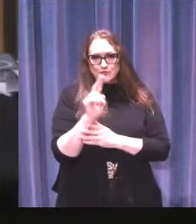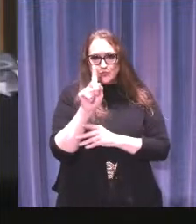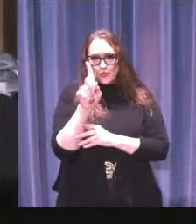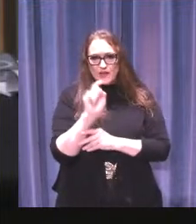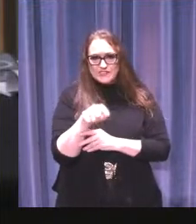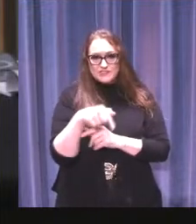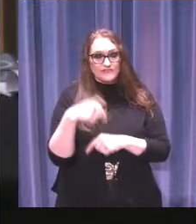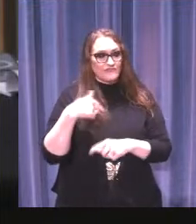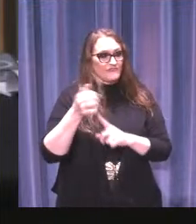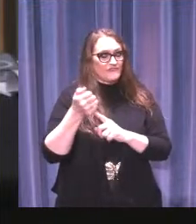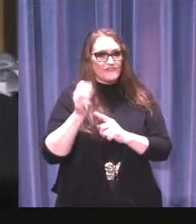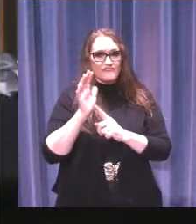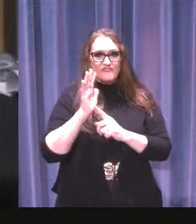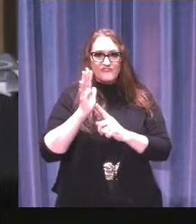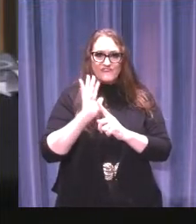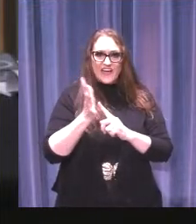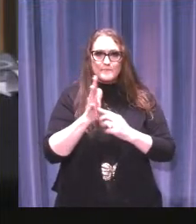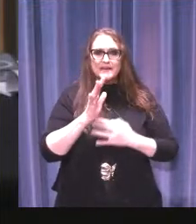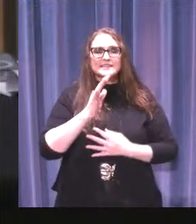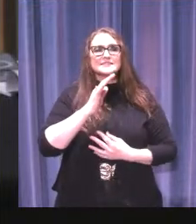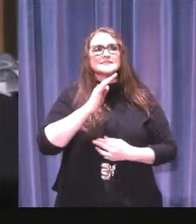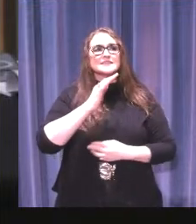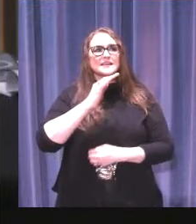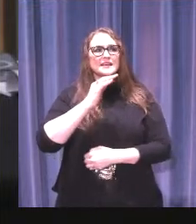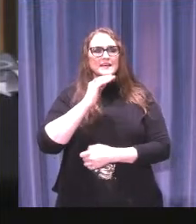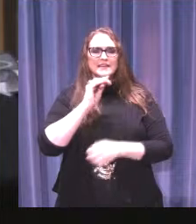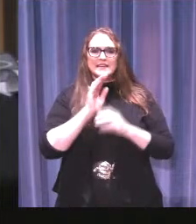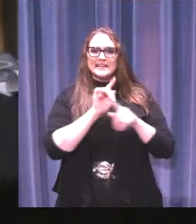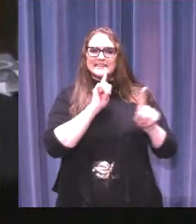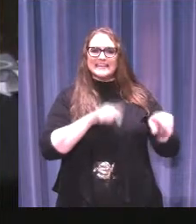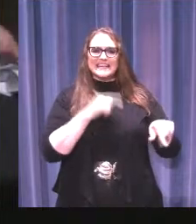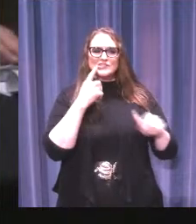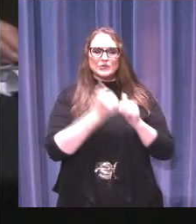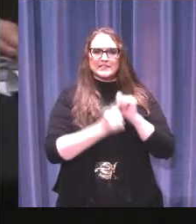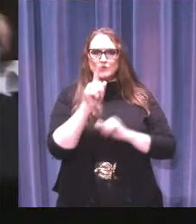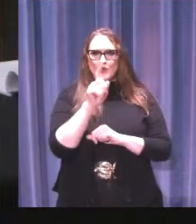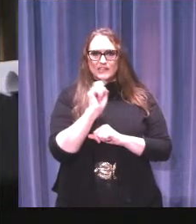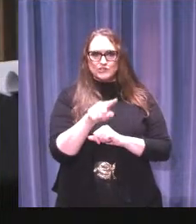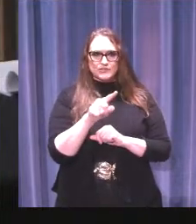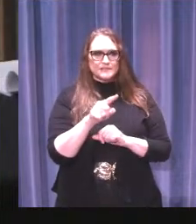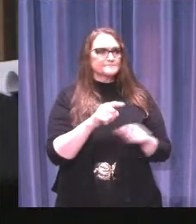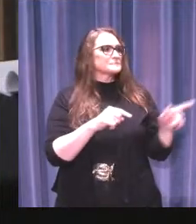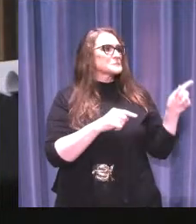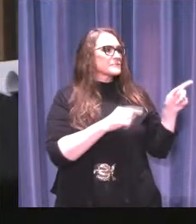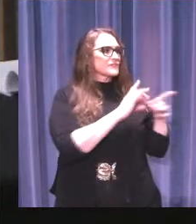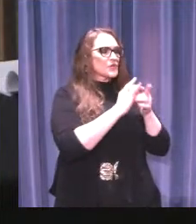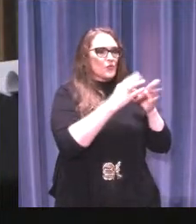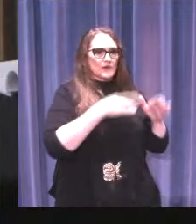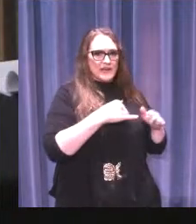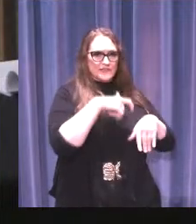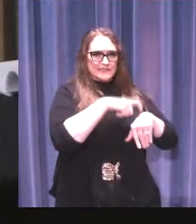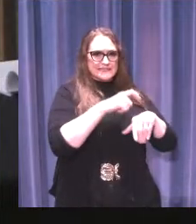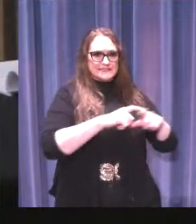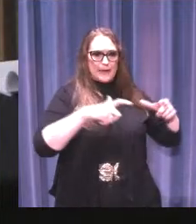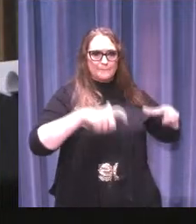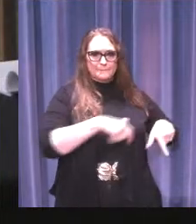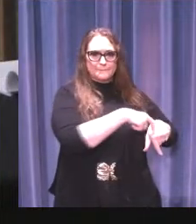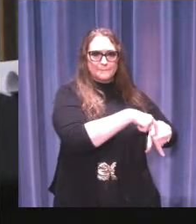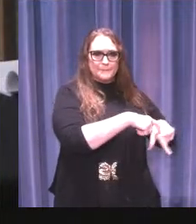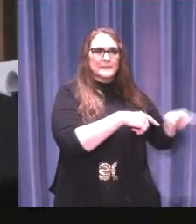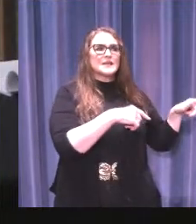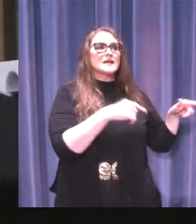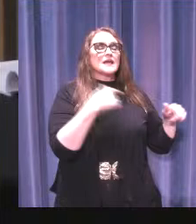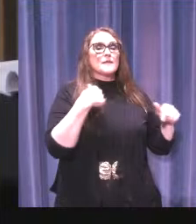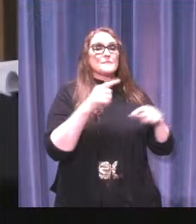answer each question. Our board coordinator will serve as the timekeeper. Over my left shoulder will be the